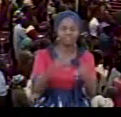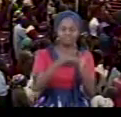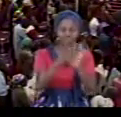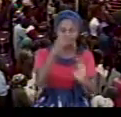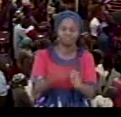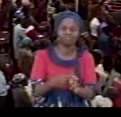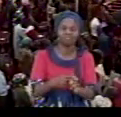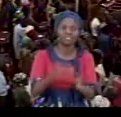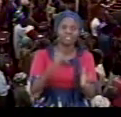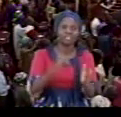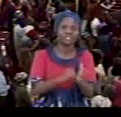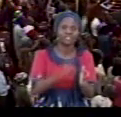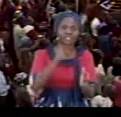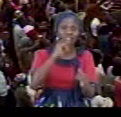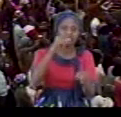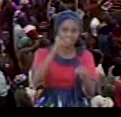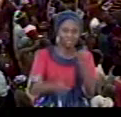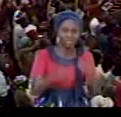It's final.